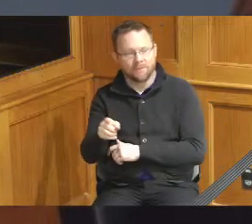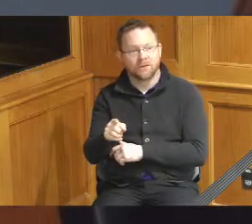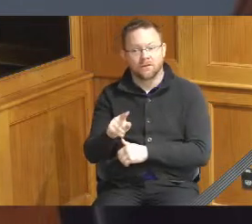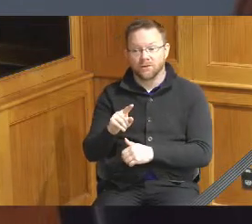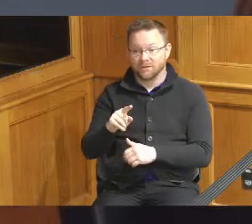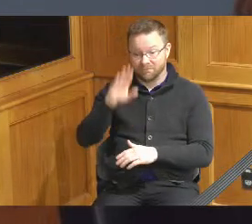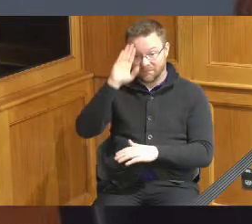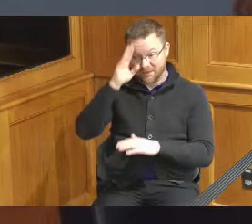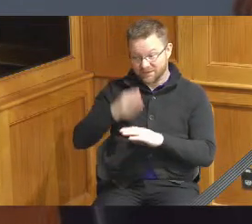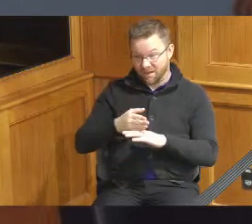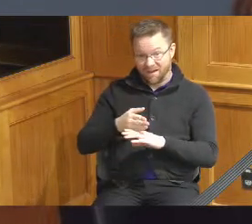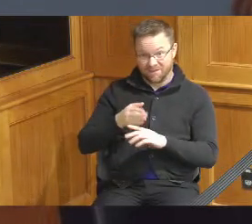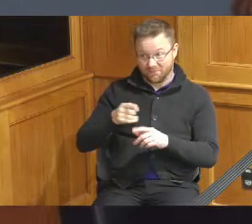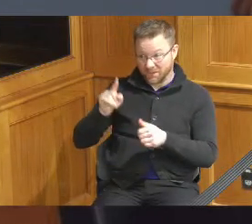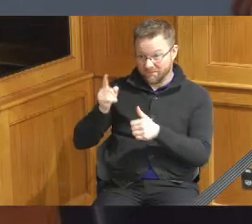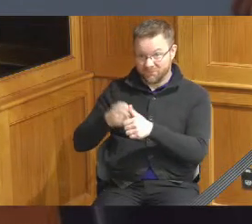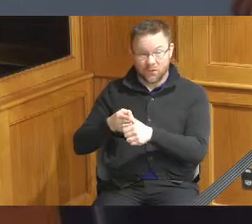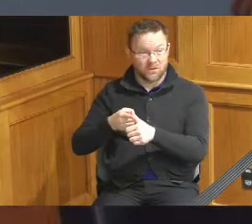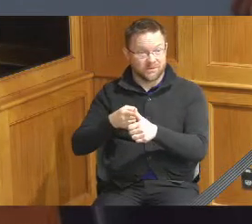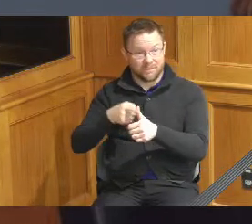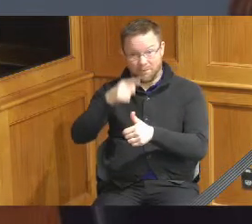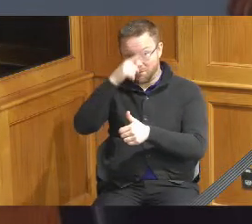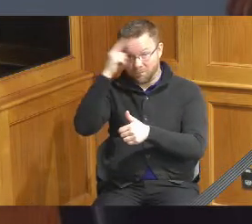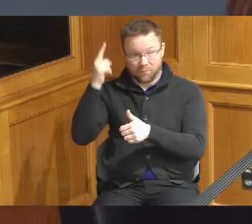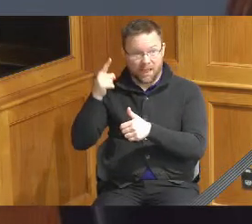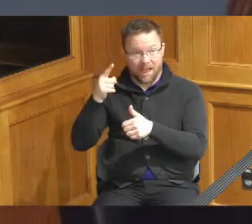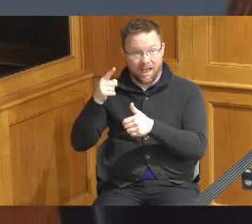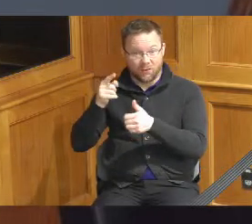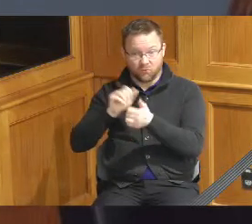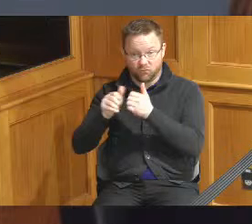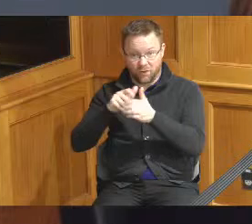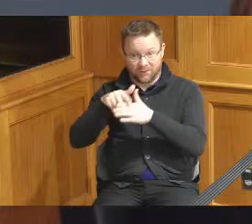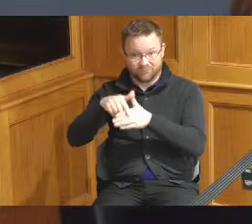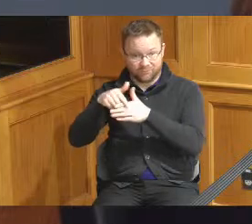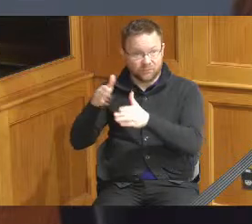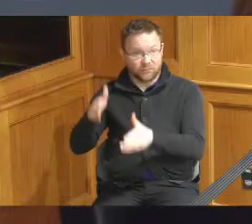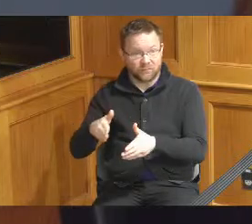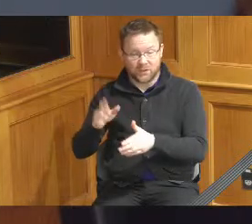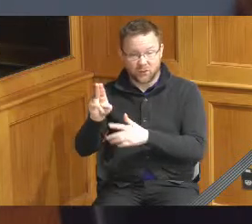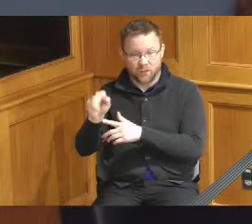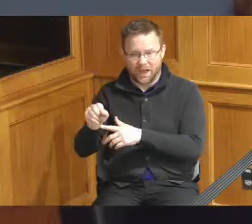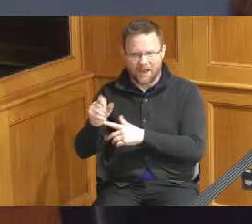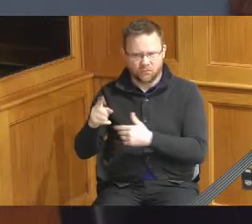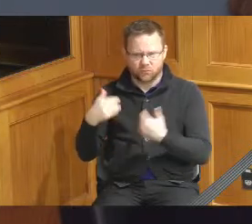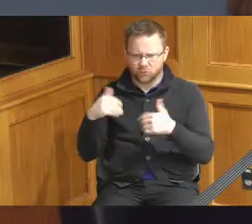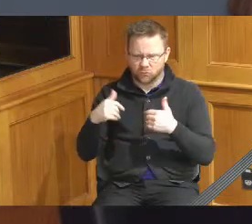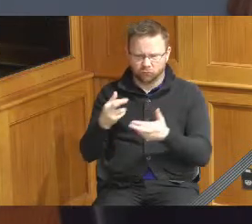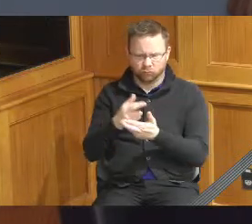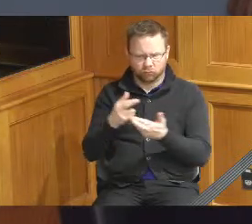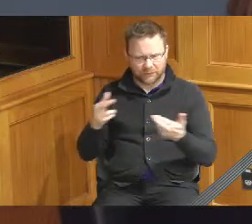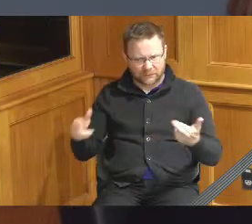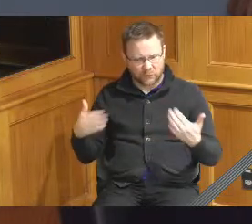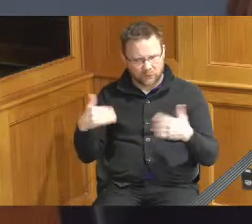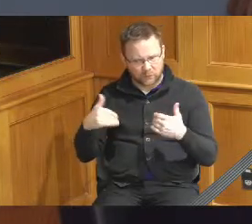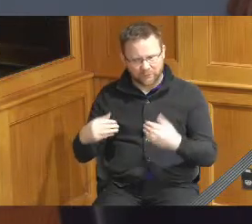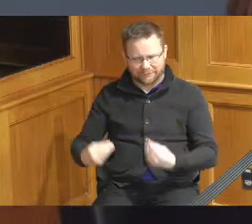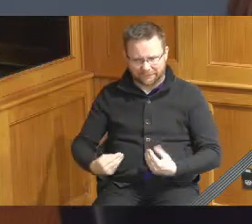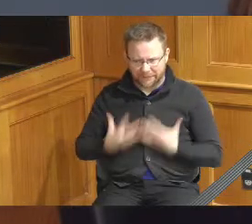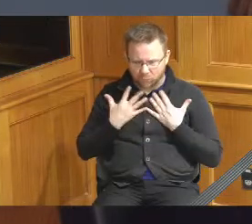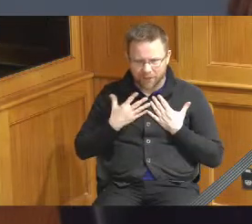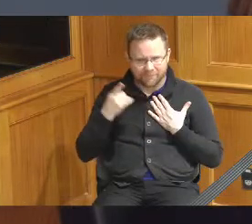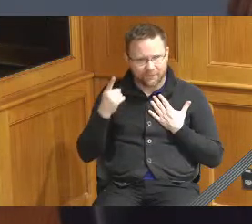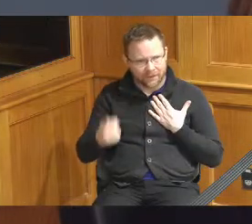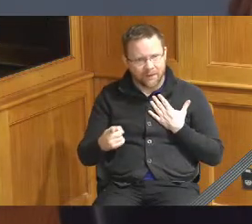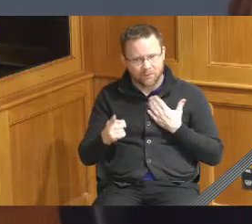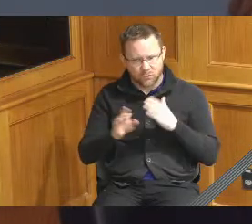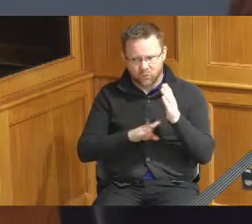first Black racing steward in the United States provided Deshaun with invaluable resources and inspiration to cultivate